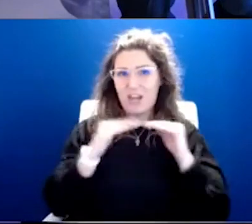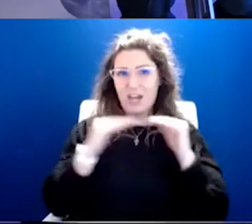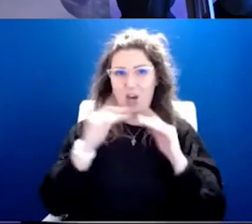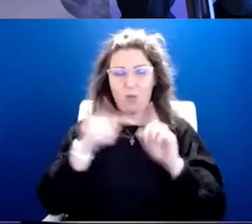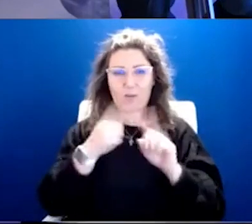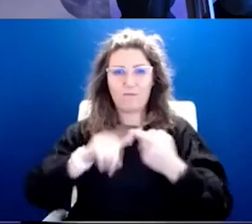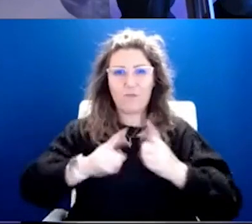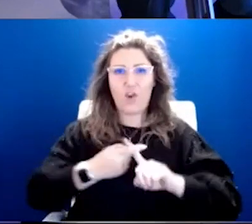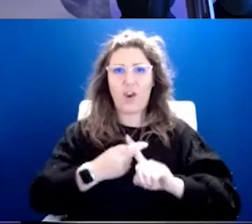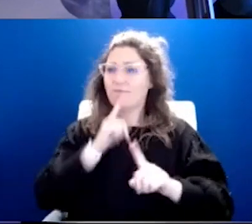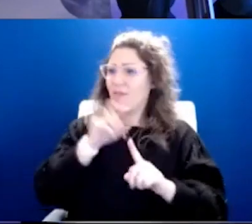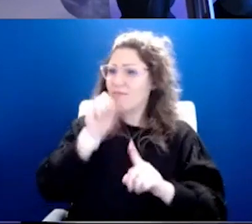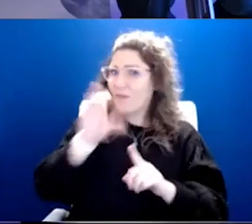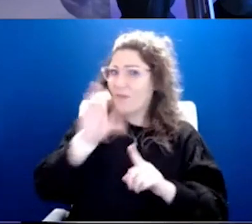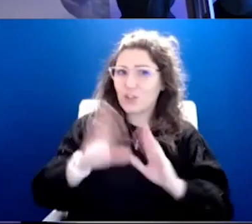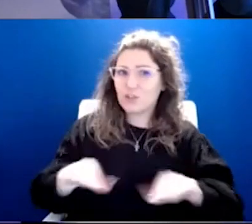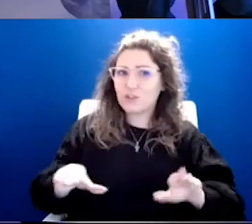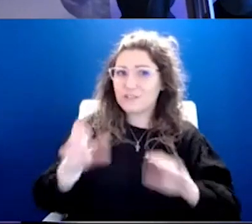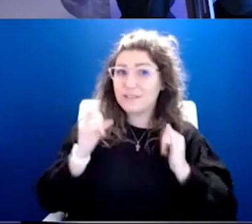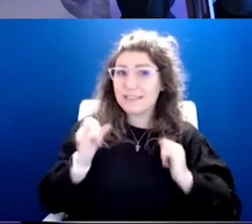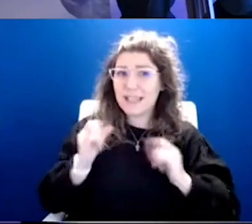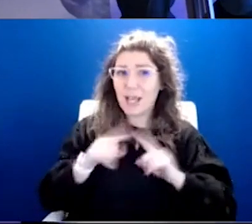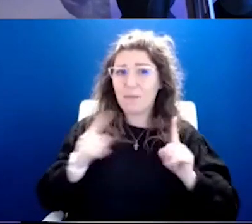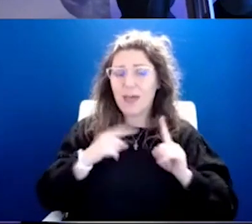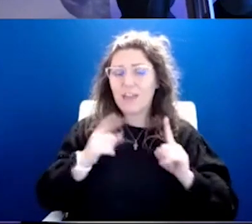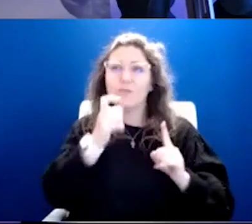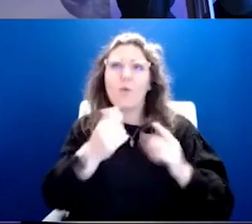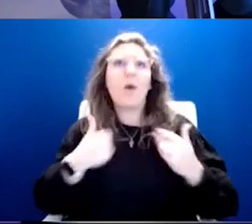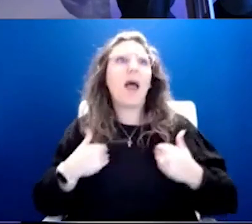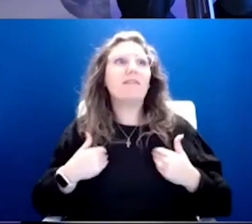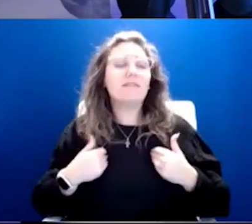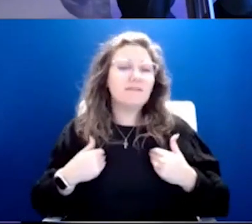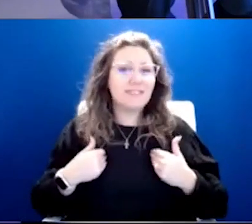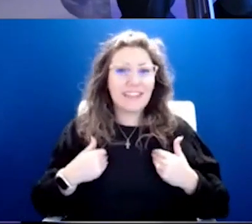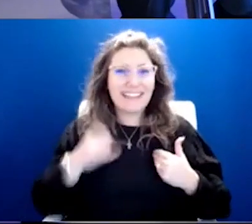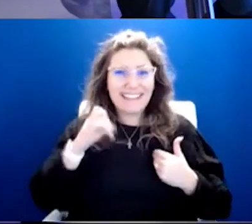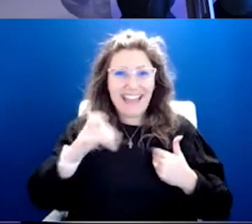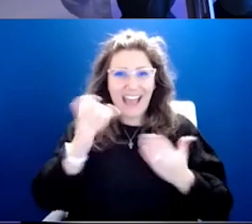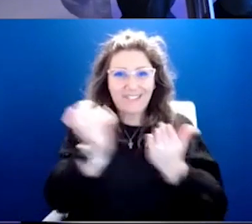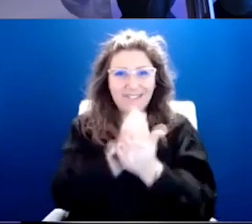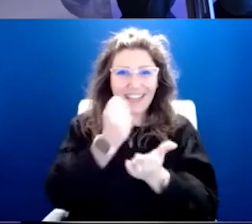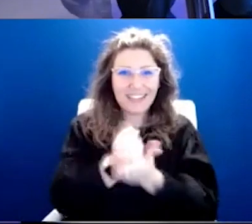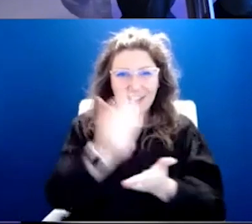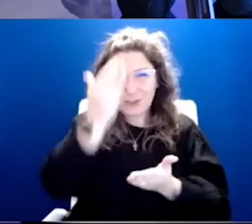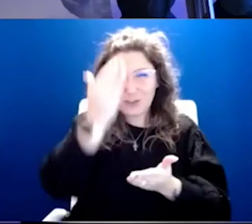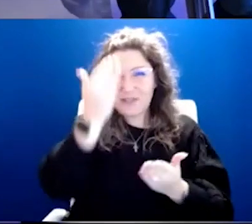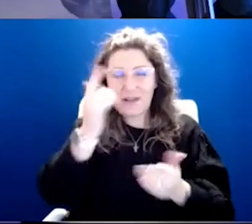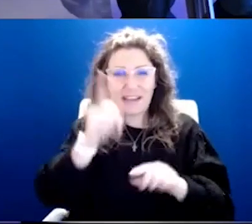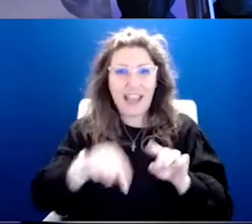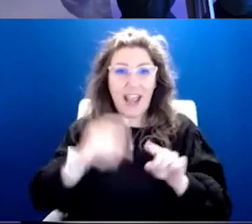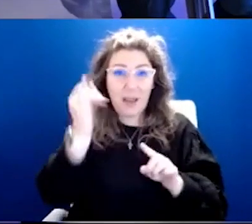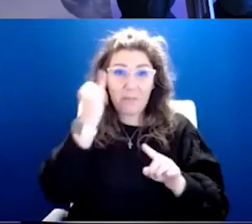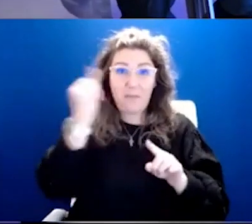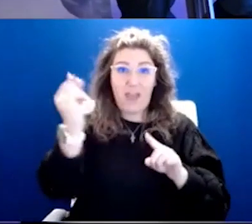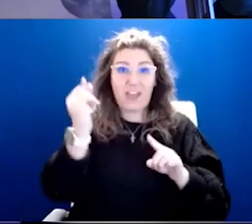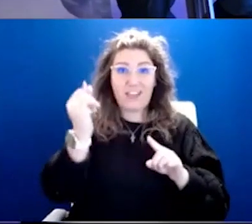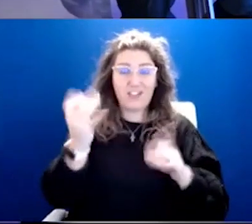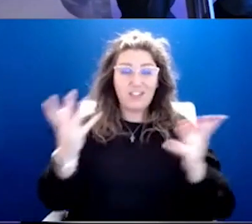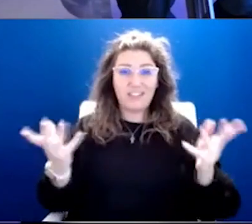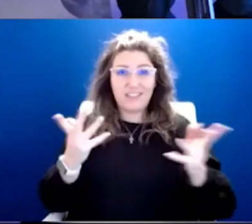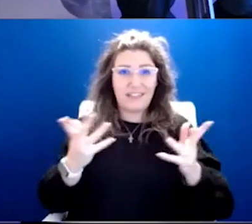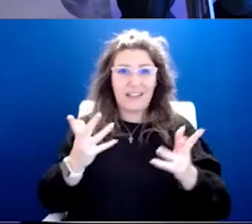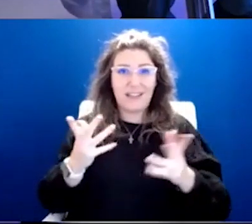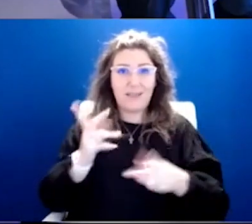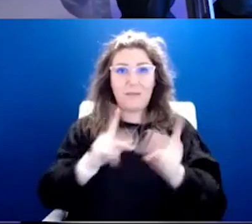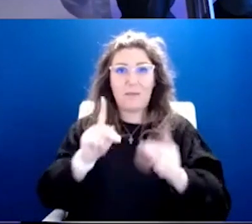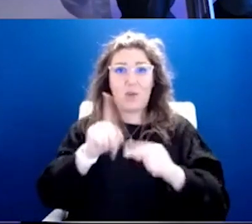love their children the way I do. Yeah. But they don't have that advantage. So, right. And I can't imagine how, I know there is, again, the unreachable.